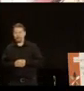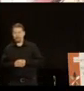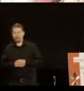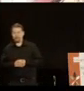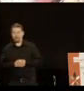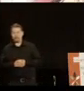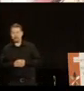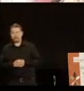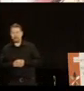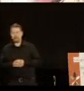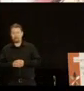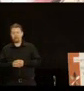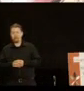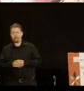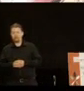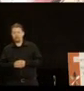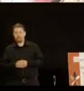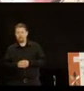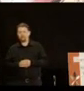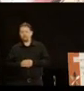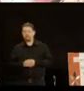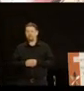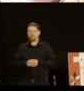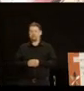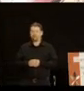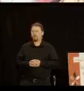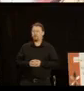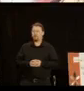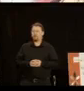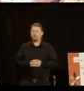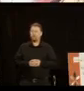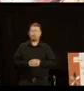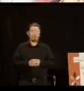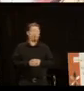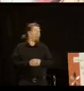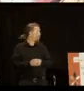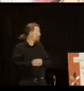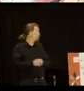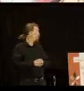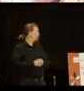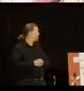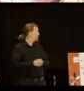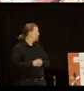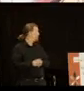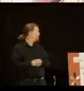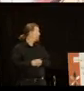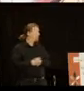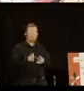Yeah, you got to mix them up.